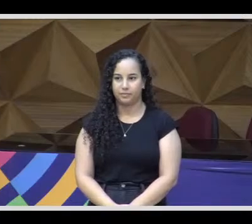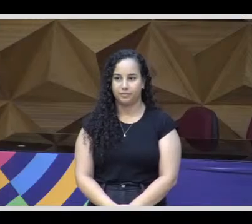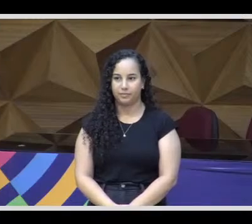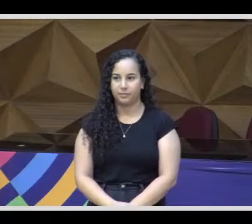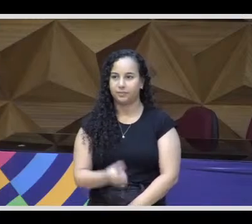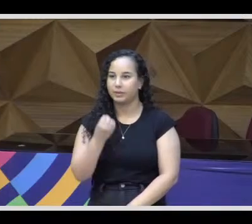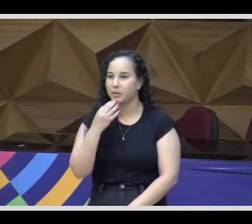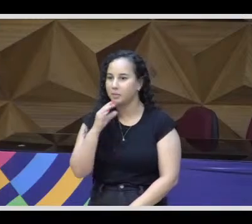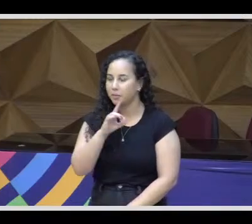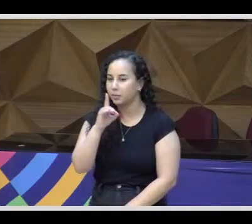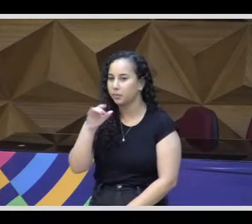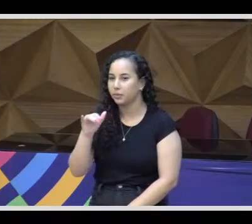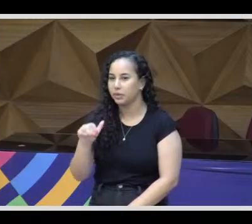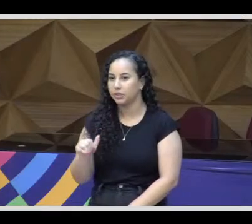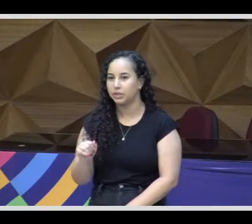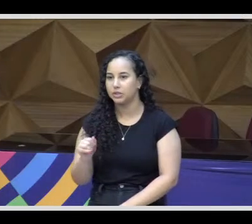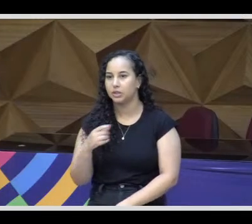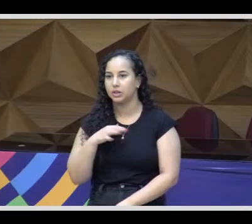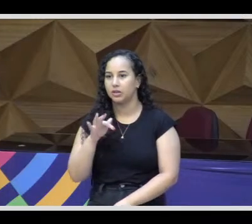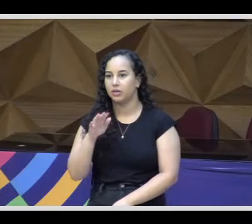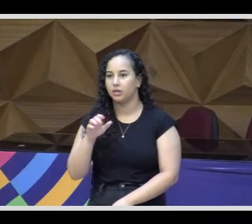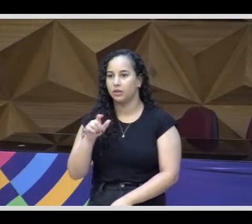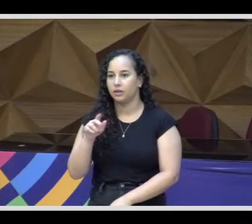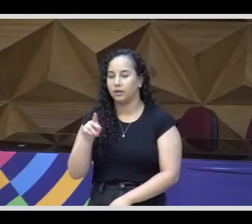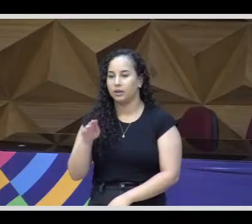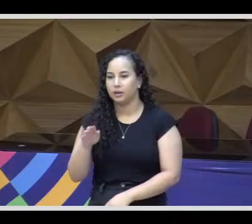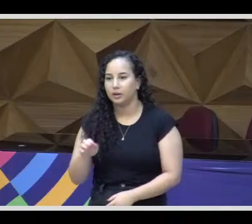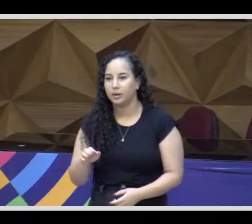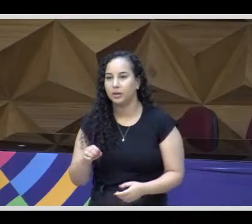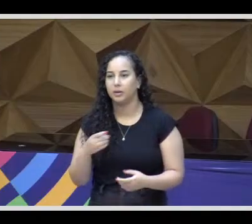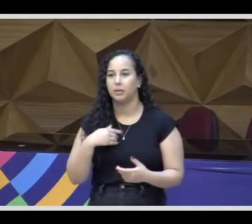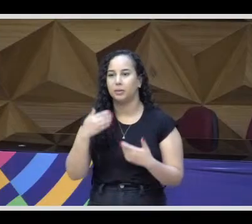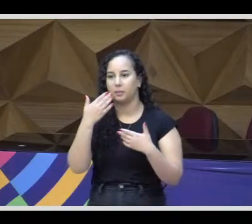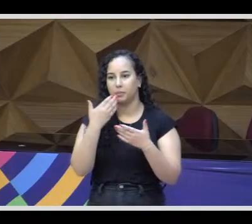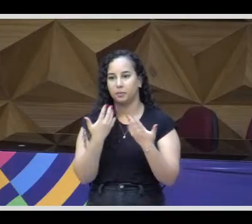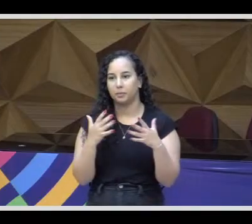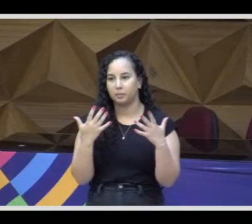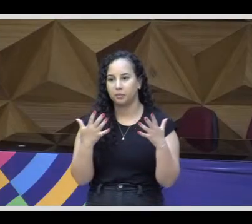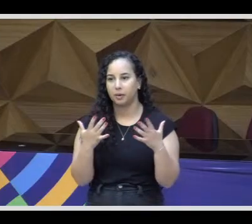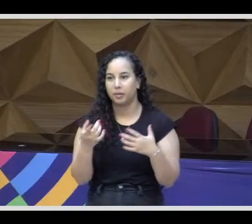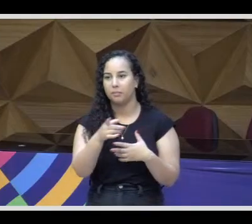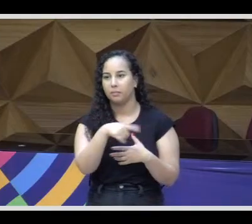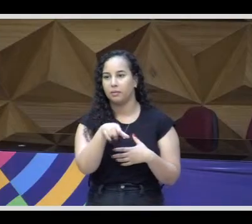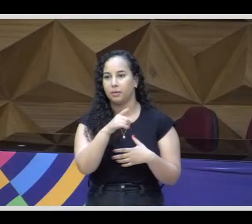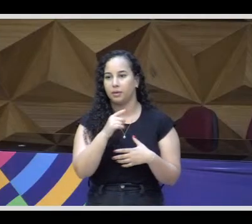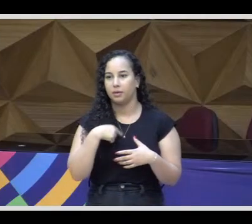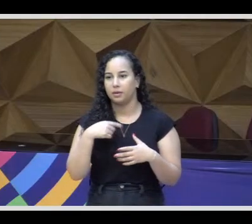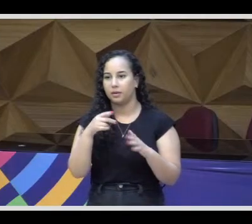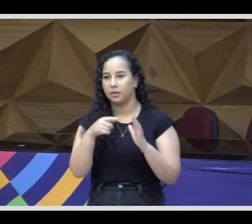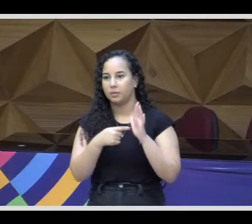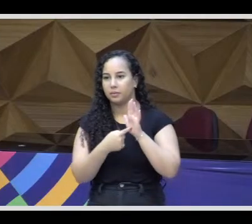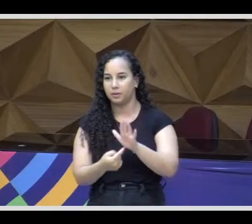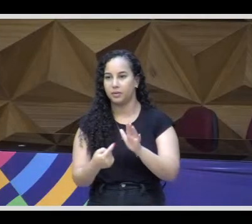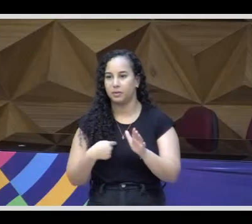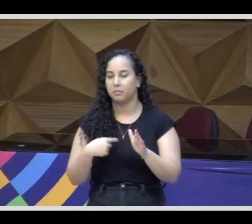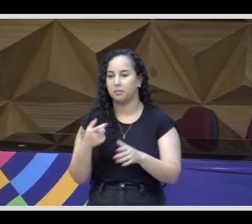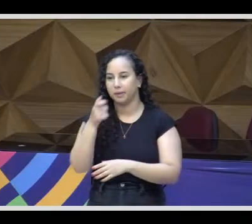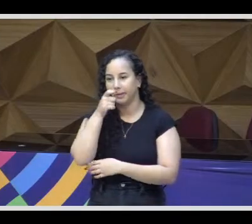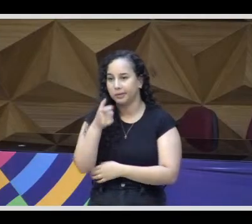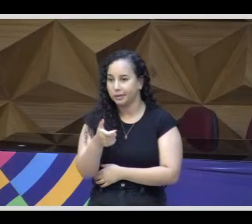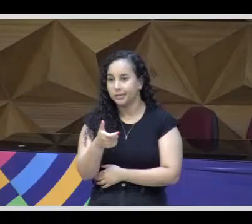Good morning, Felipe and everyone. Congratulations for this presentation. It's very interesting.